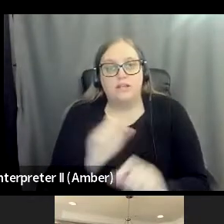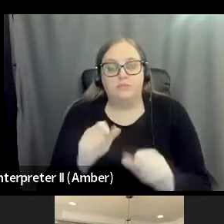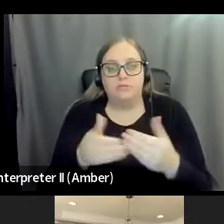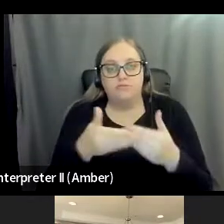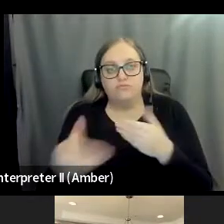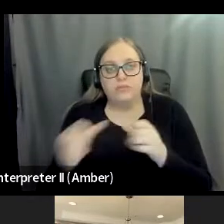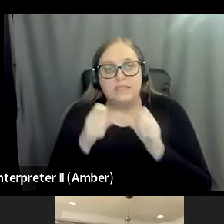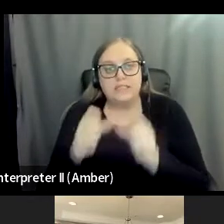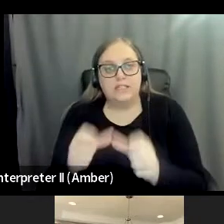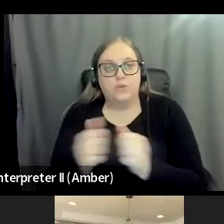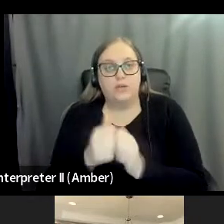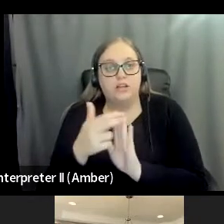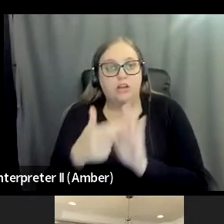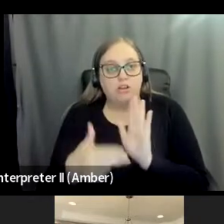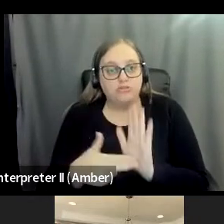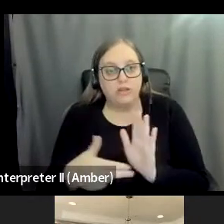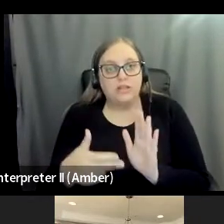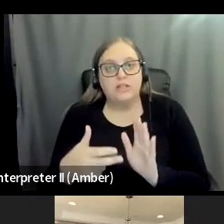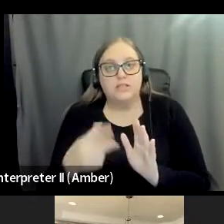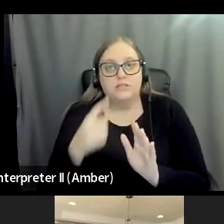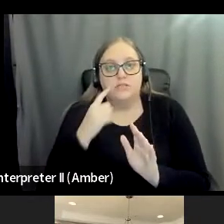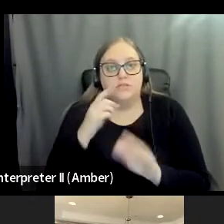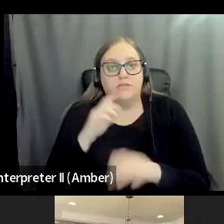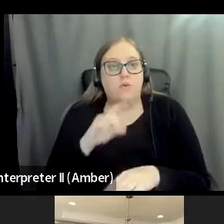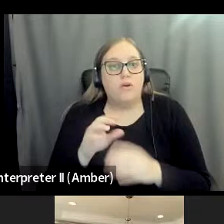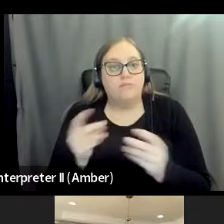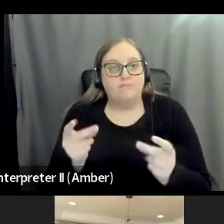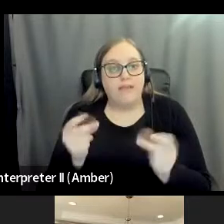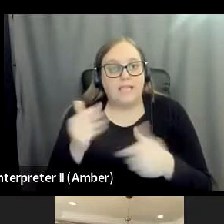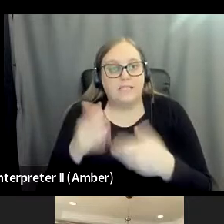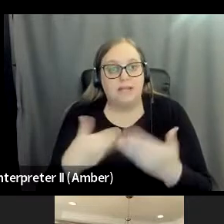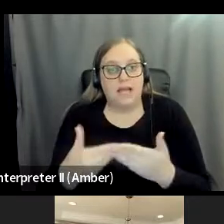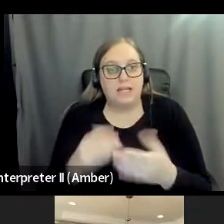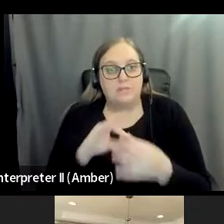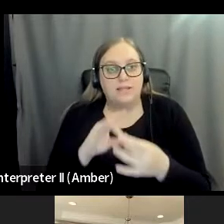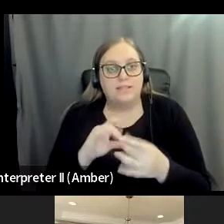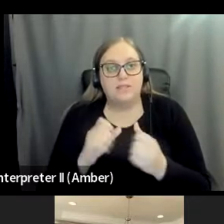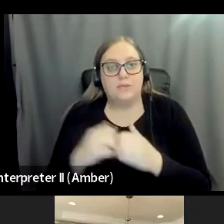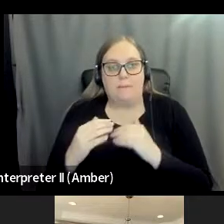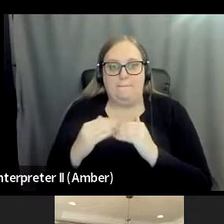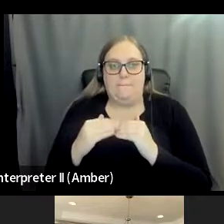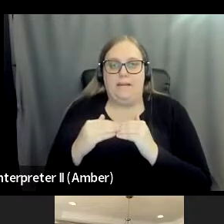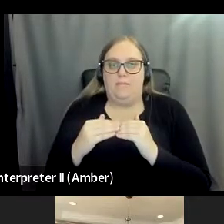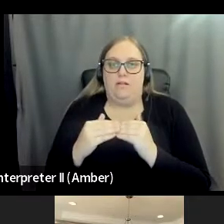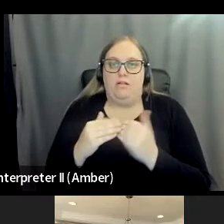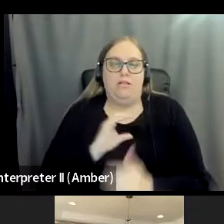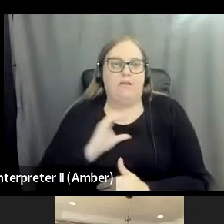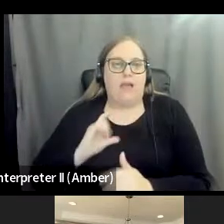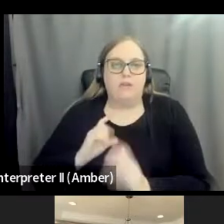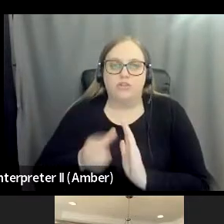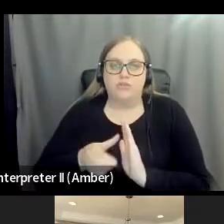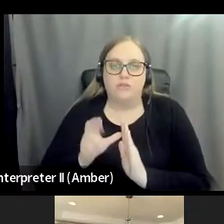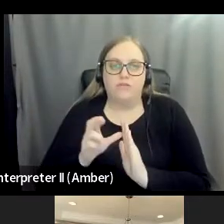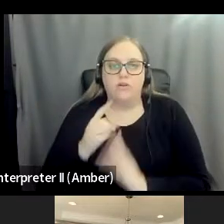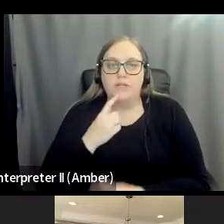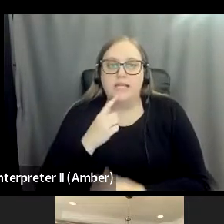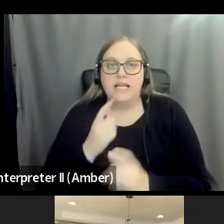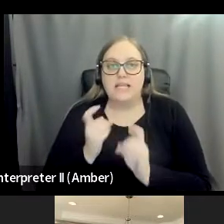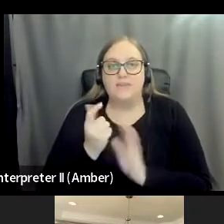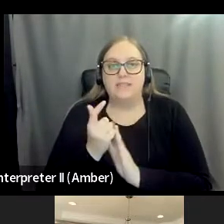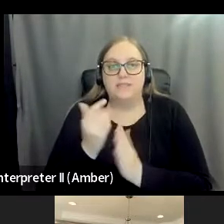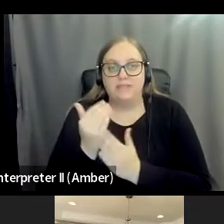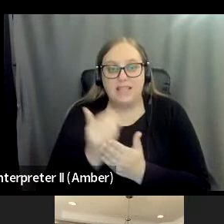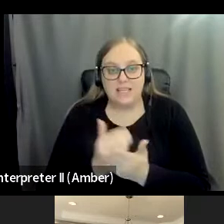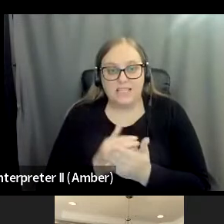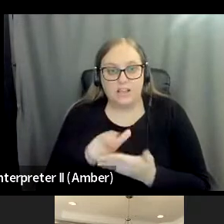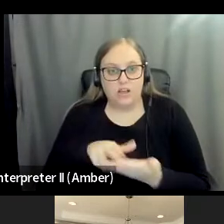with contracts on an expedited basis with the minimal list of council review. And we said, give us a list of the